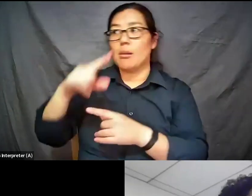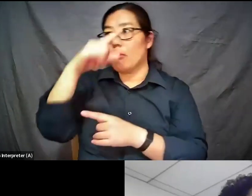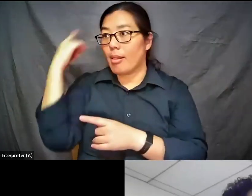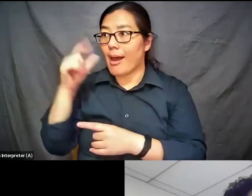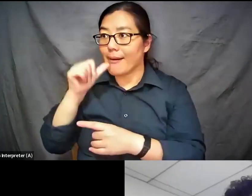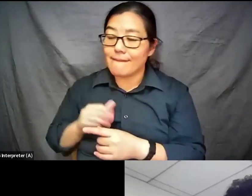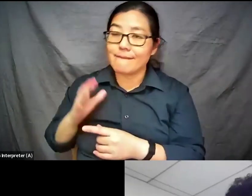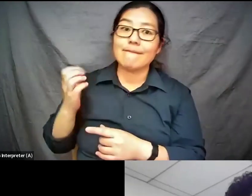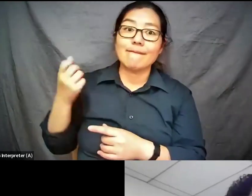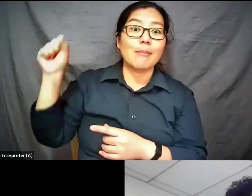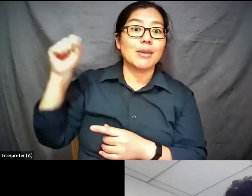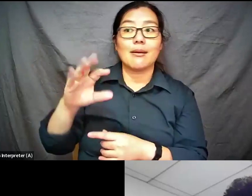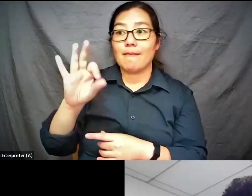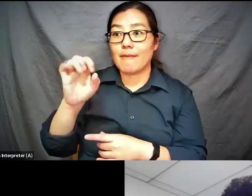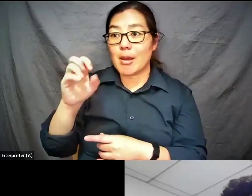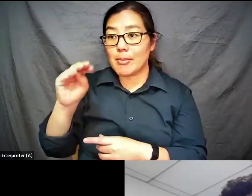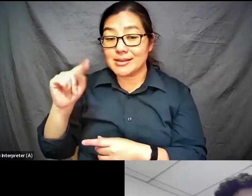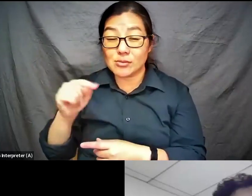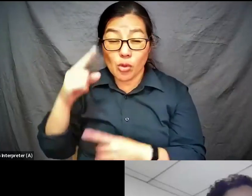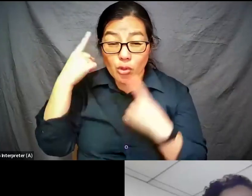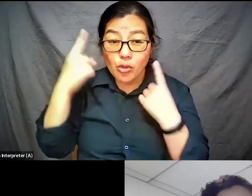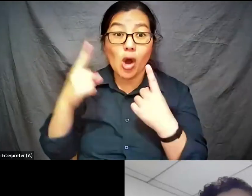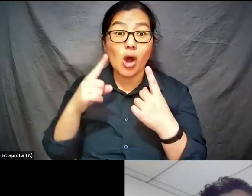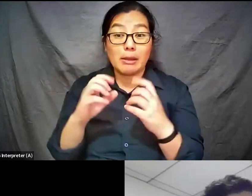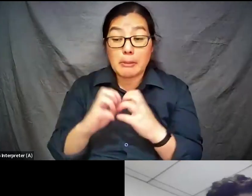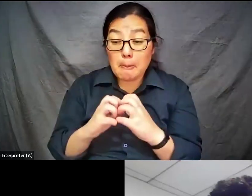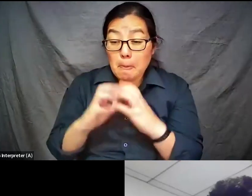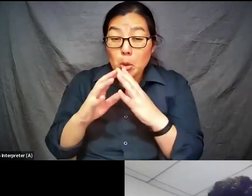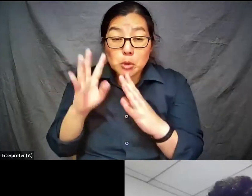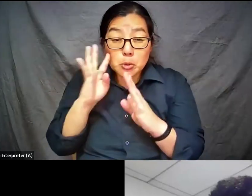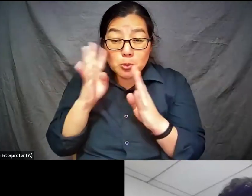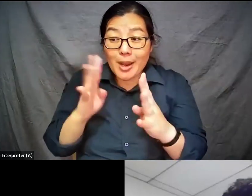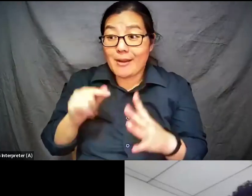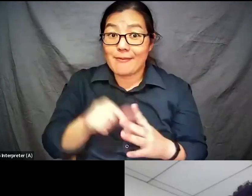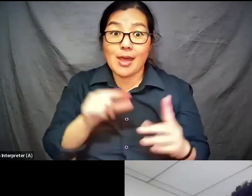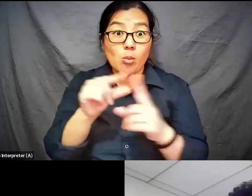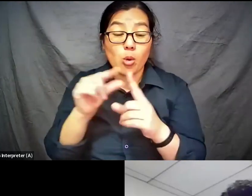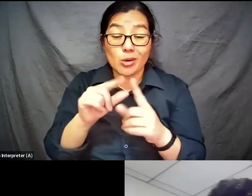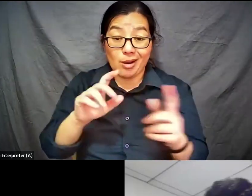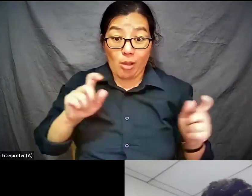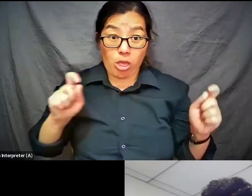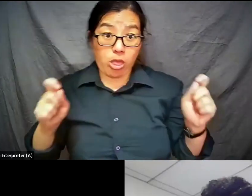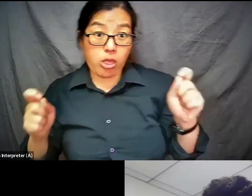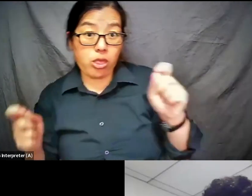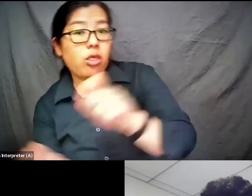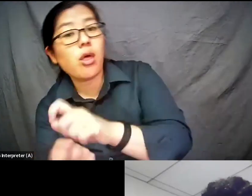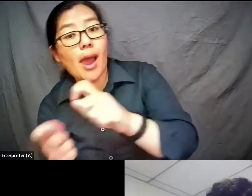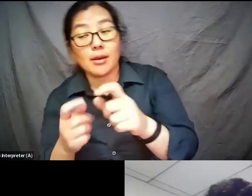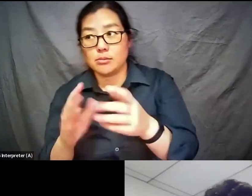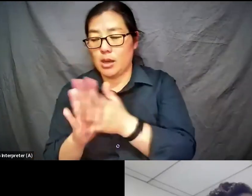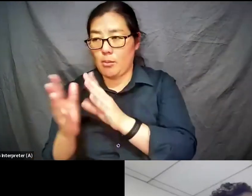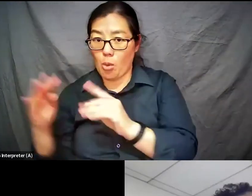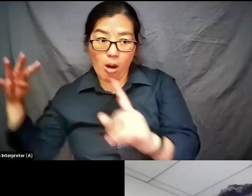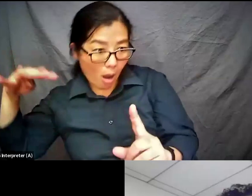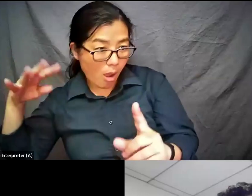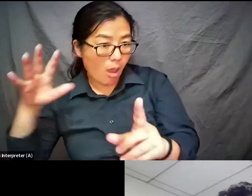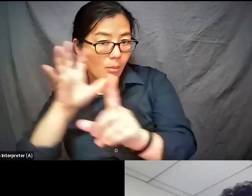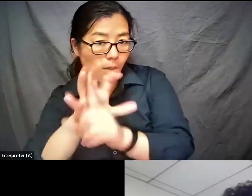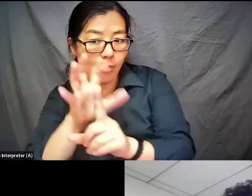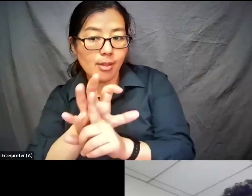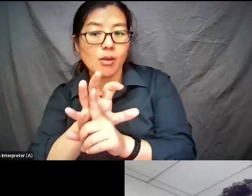have questions, the Q&A function is still available. And while you do that, Dr. Baby